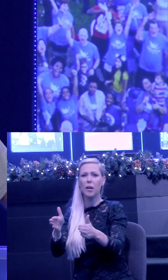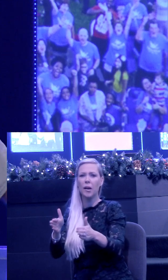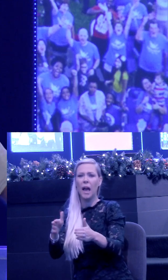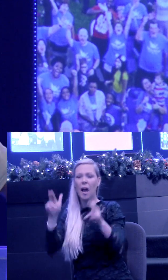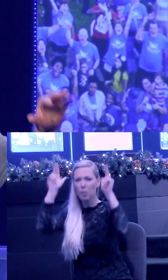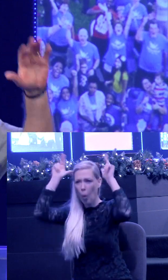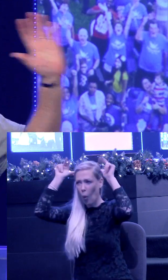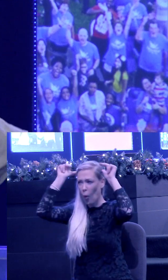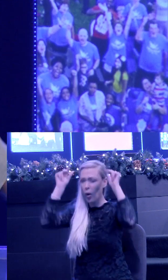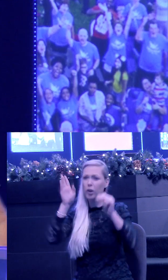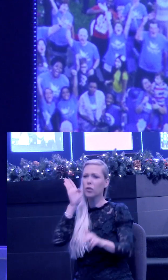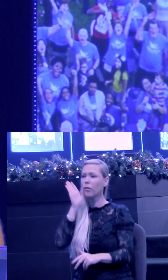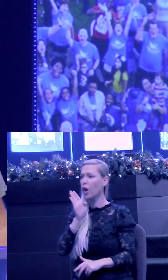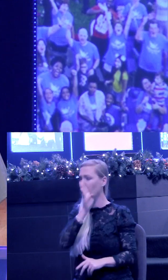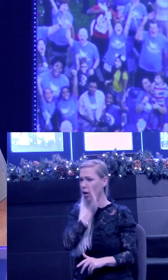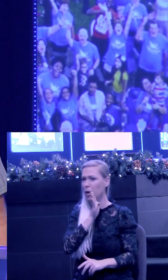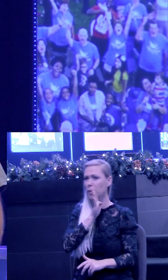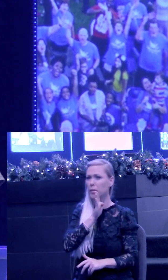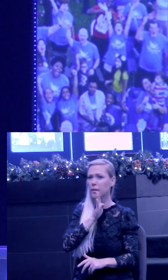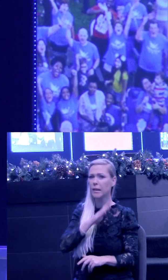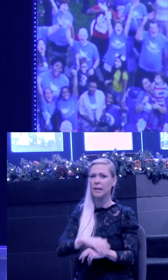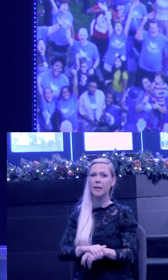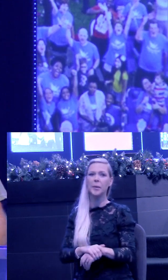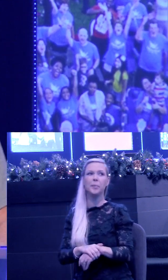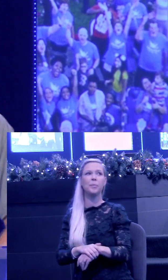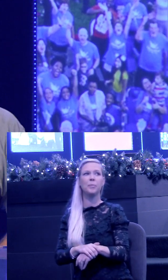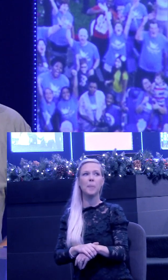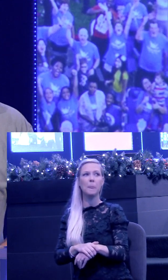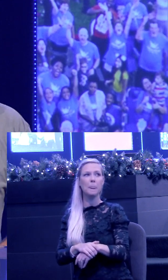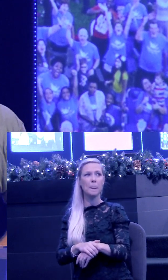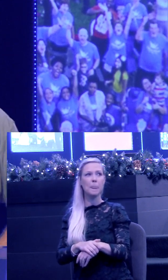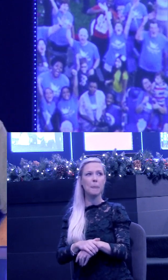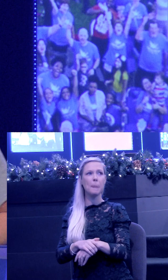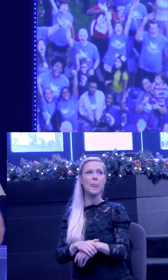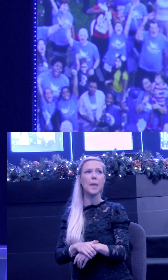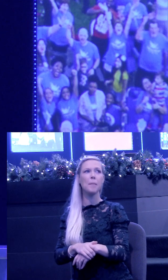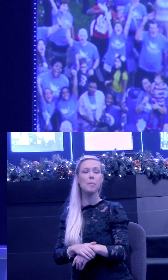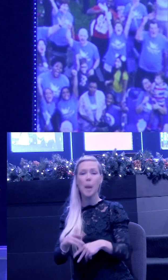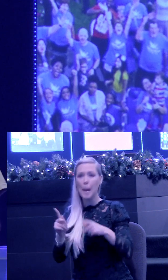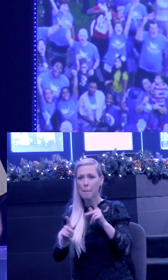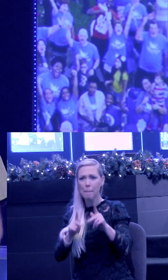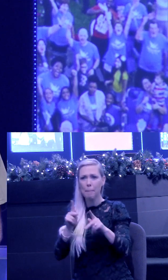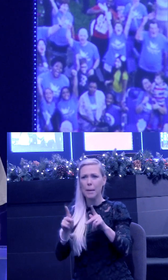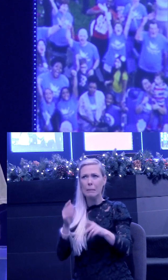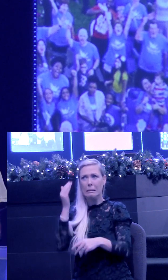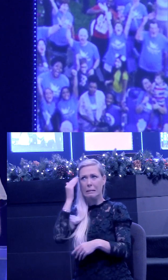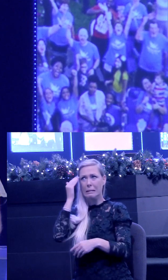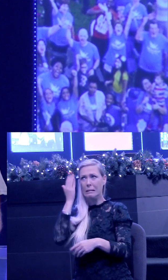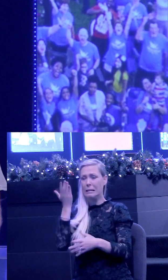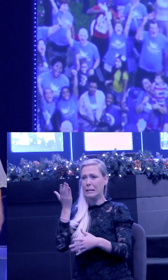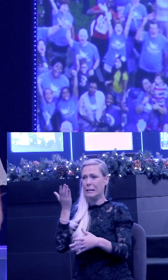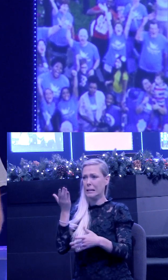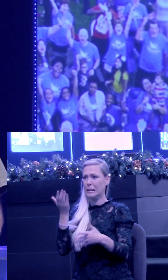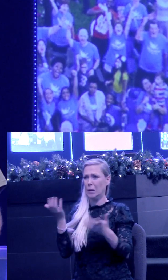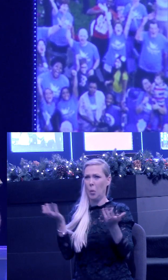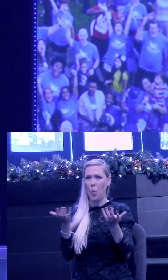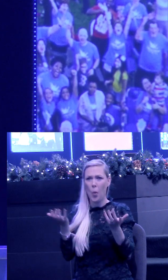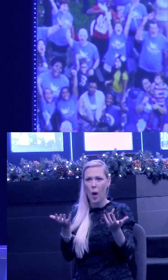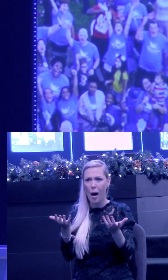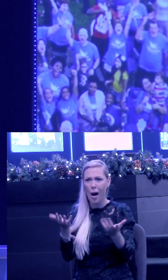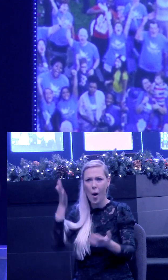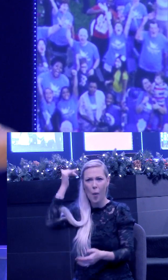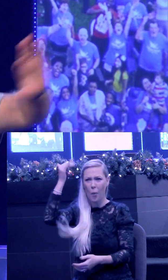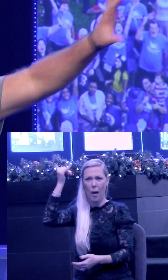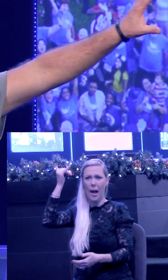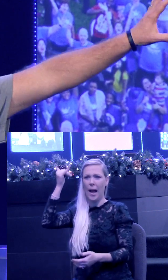horse farms and orange groves and a little bit of swamp mixed in. And people were thinking, what in the world are you thinking? It's never going to